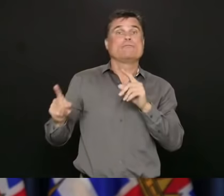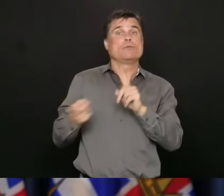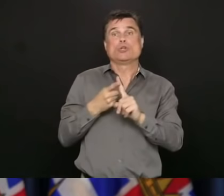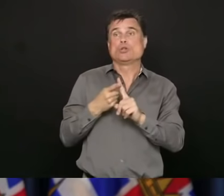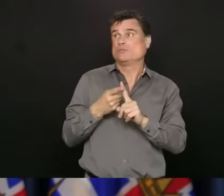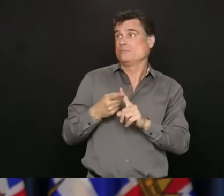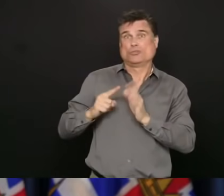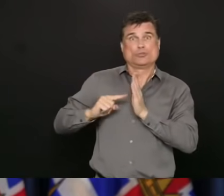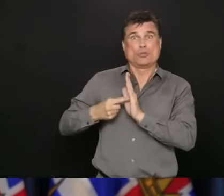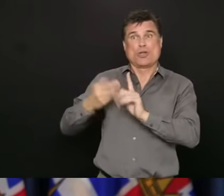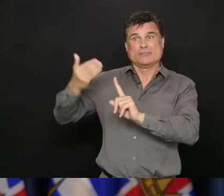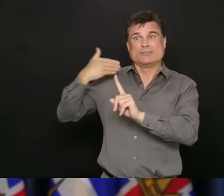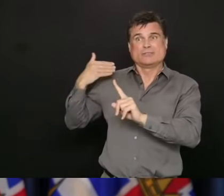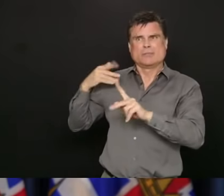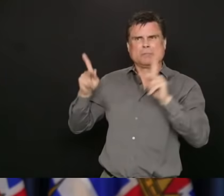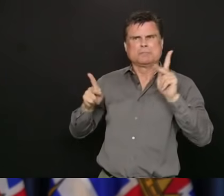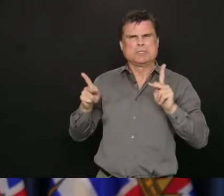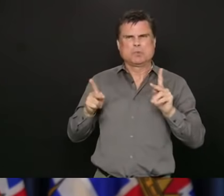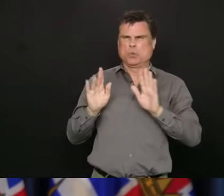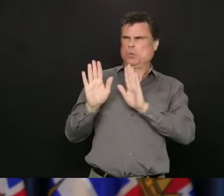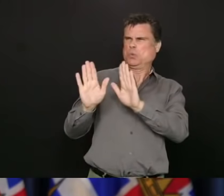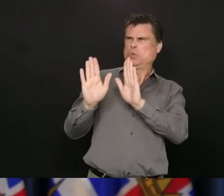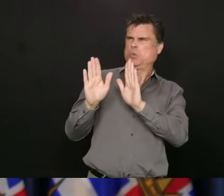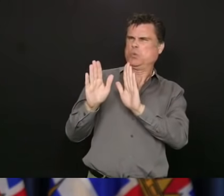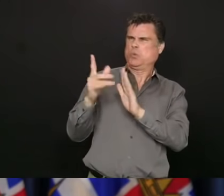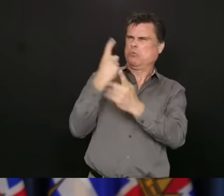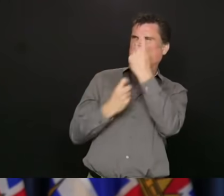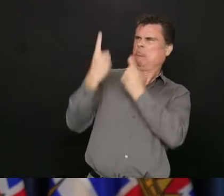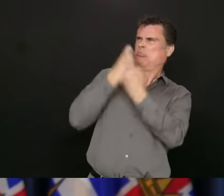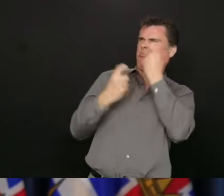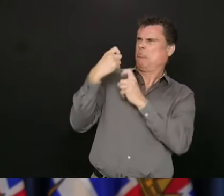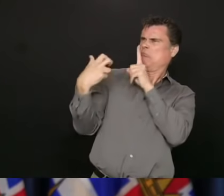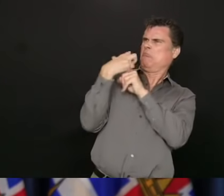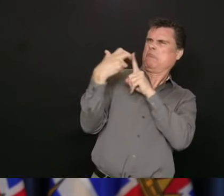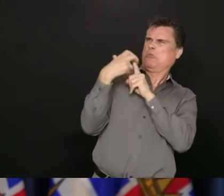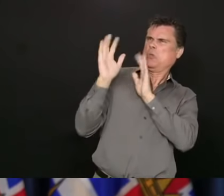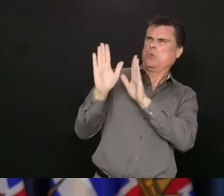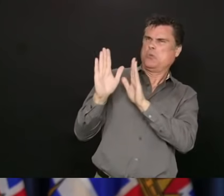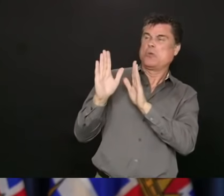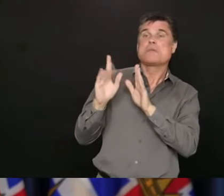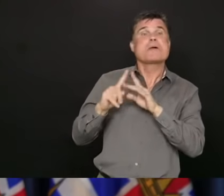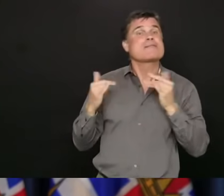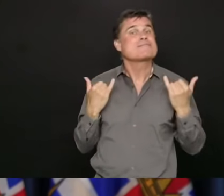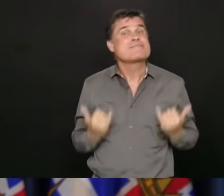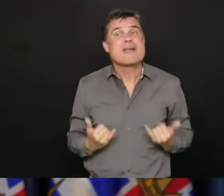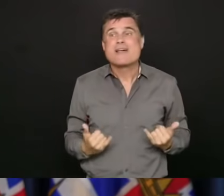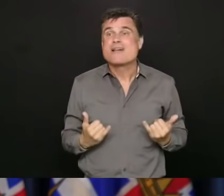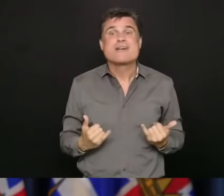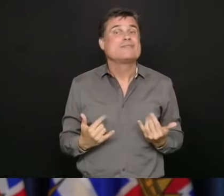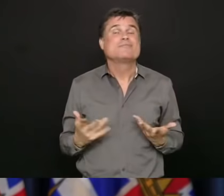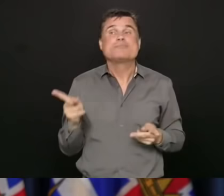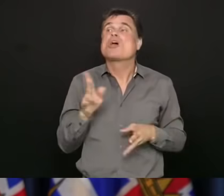fix it, and then it becomes normal behavior. The next question is from Laura Brom.